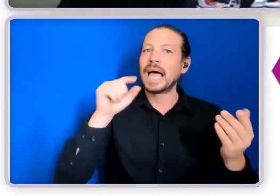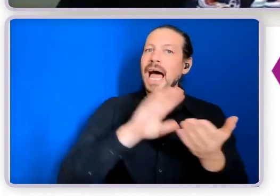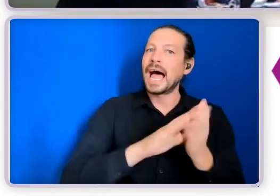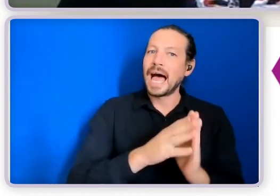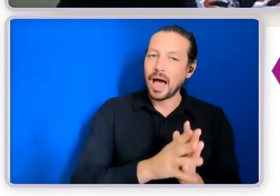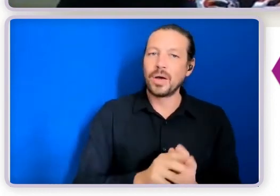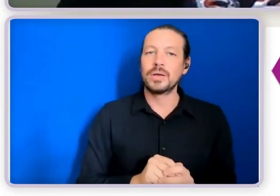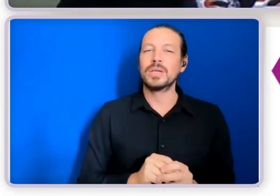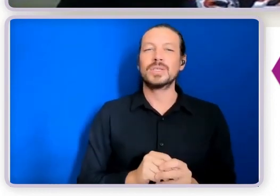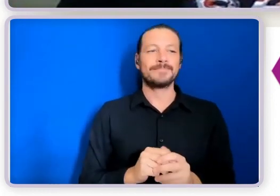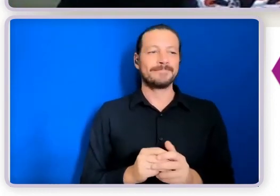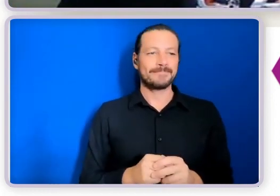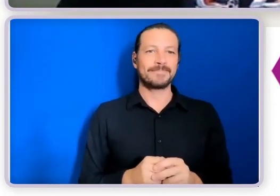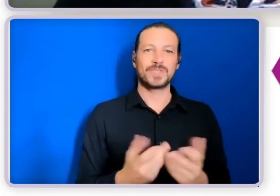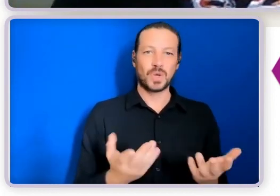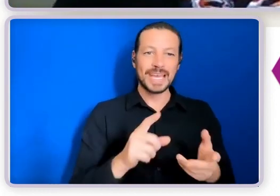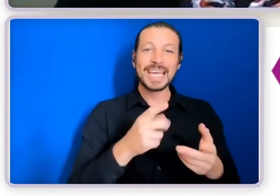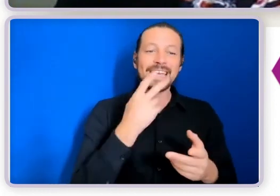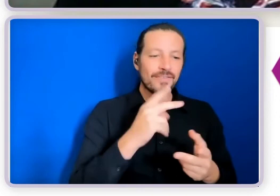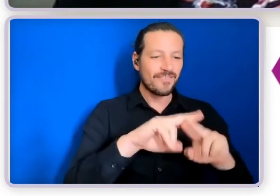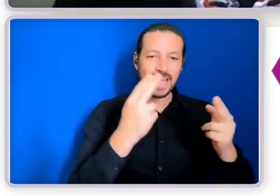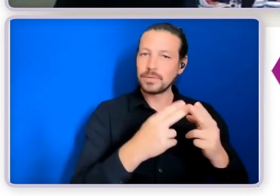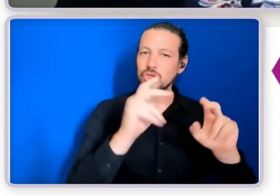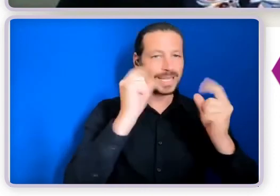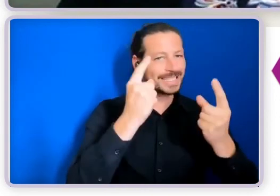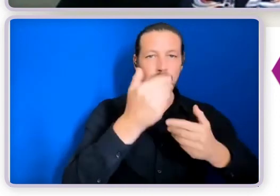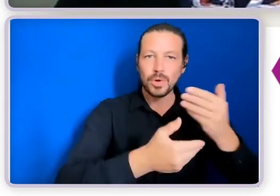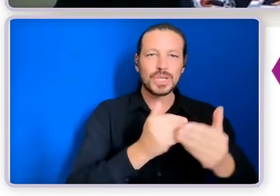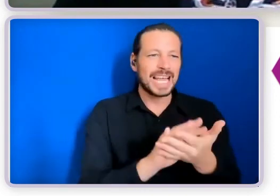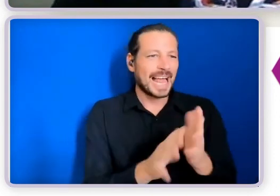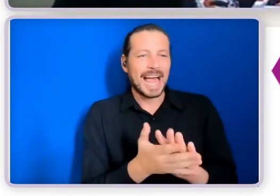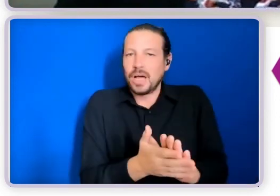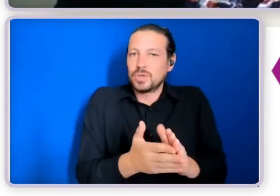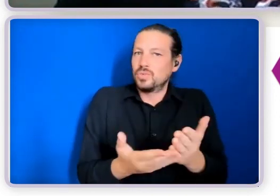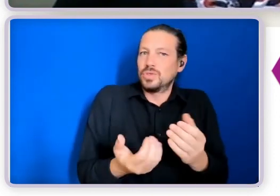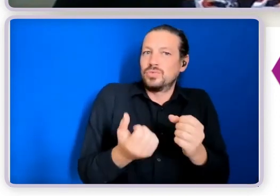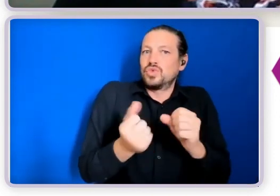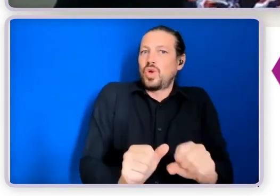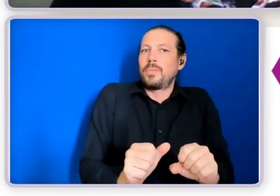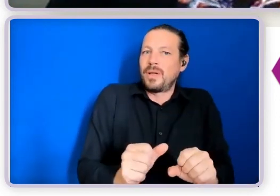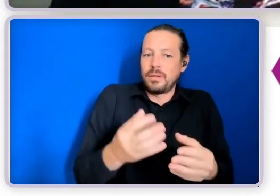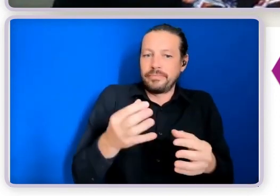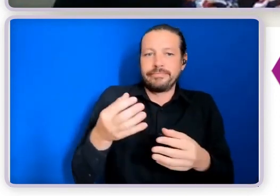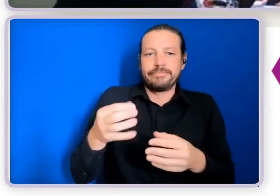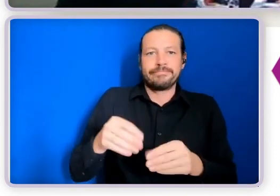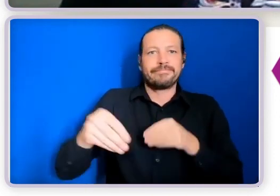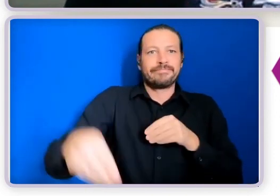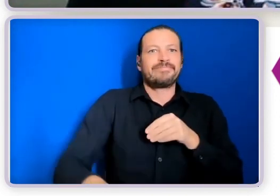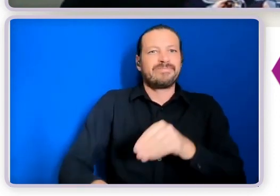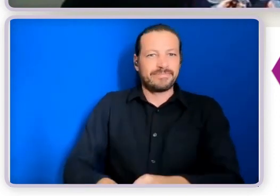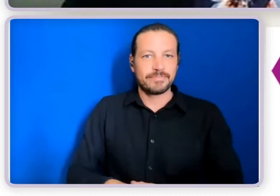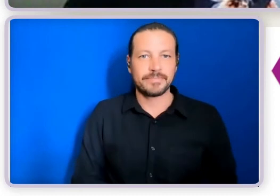when families don't understand the process? Yeah, and that's a good question, and this is the problem, because